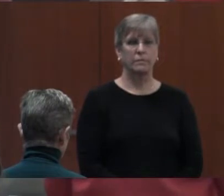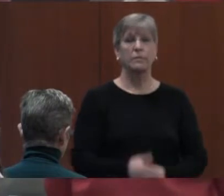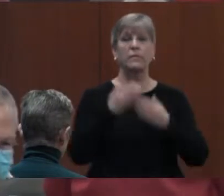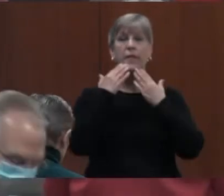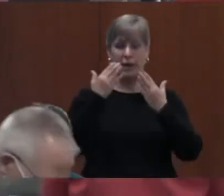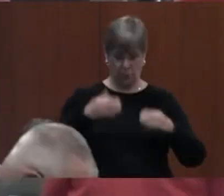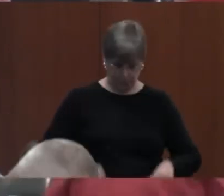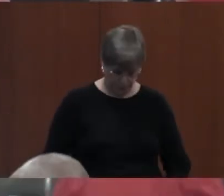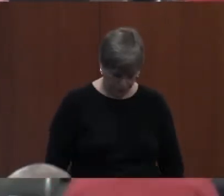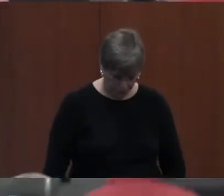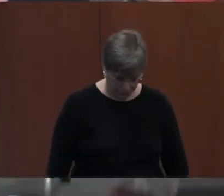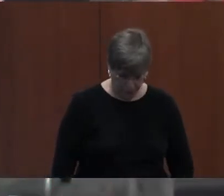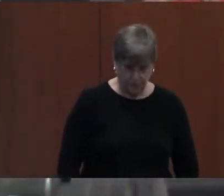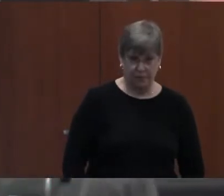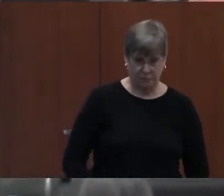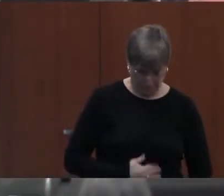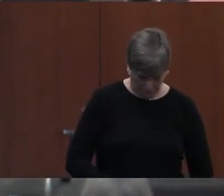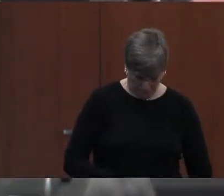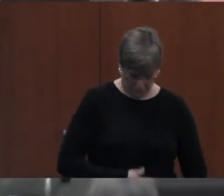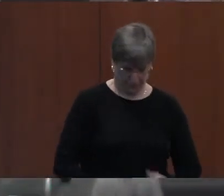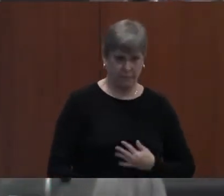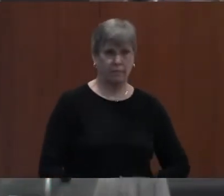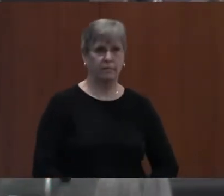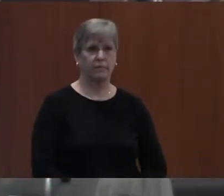Thank you.